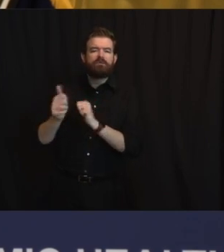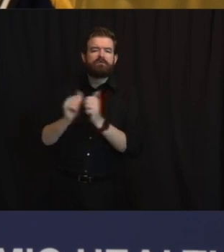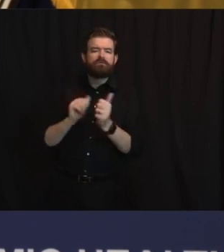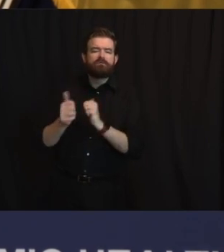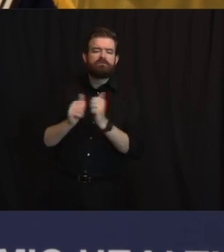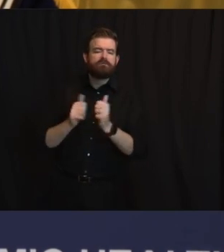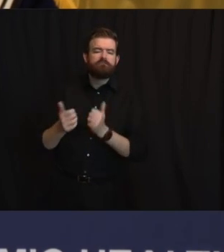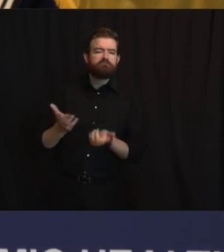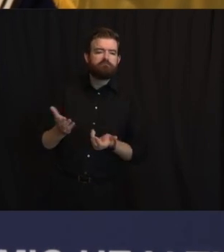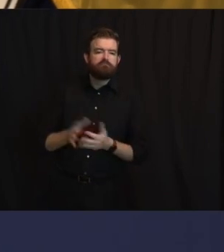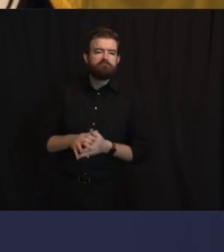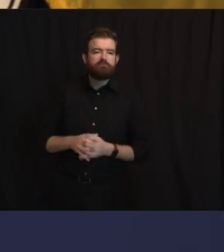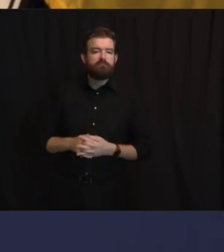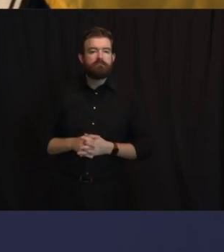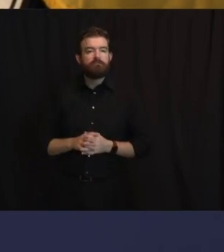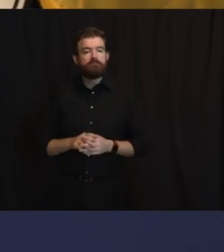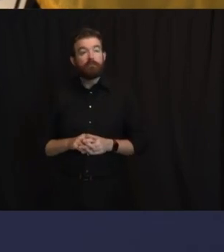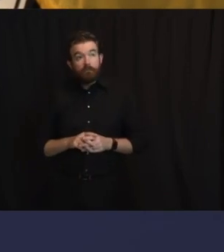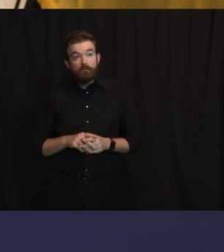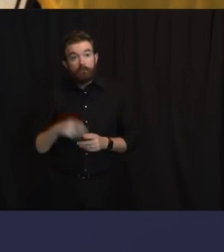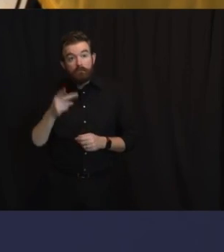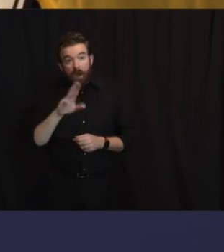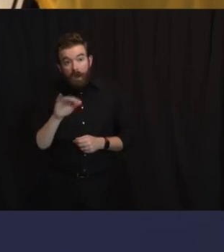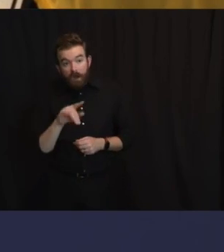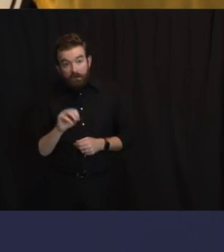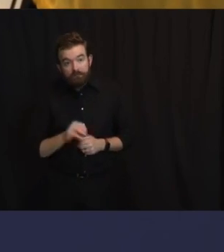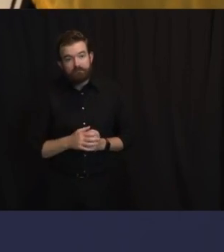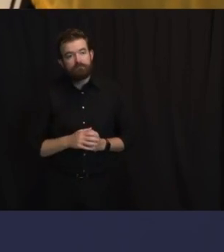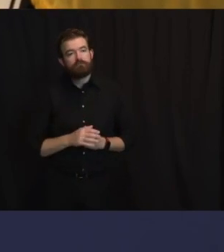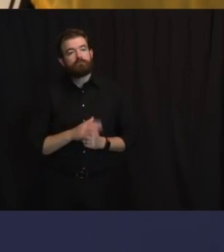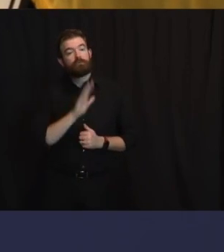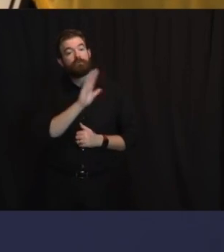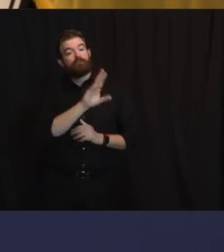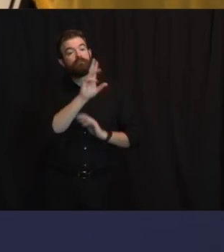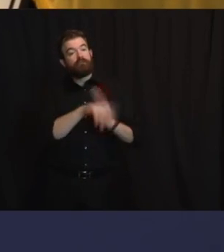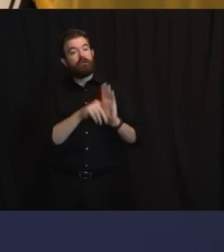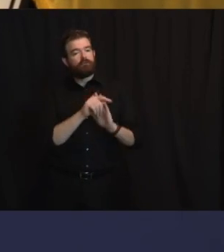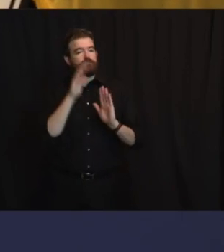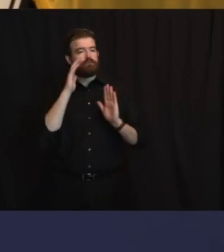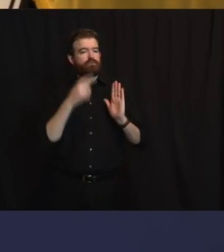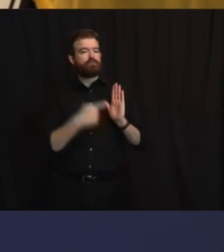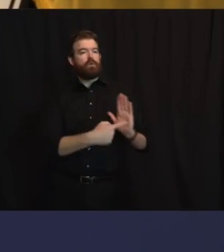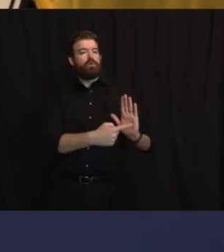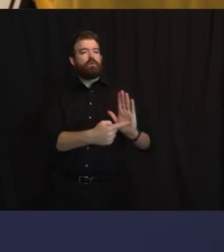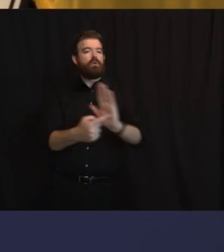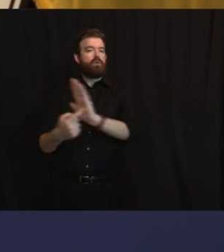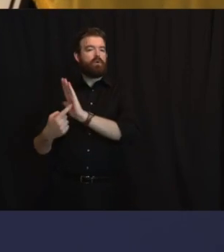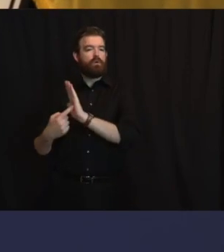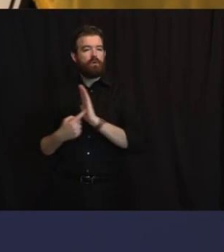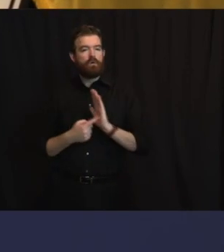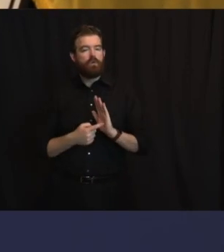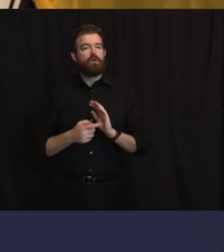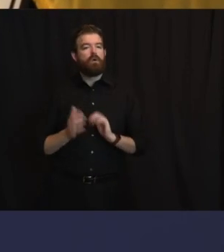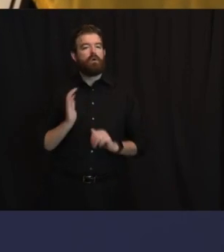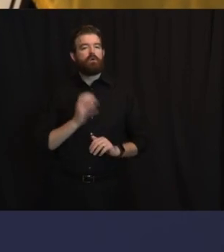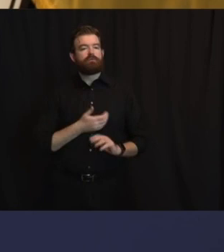The prize, as I understand it, is your video will be featured in our statewide PSA